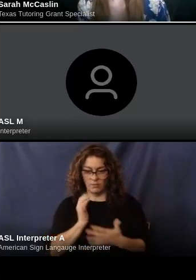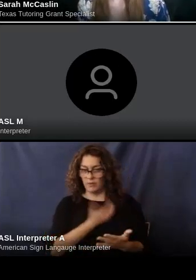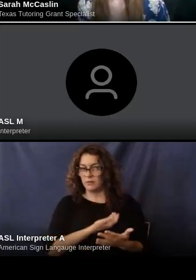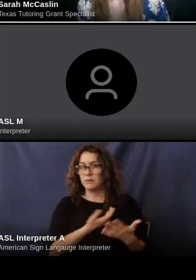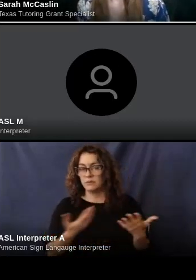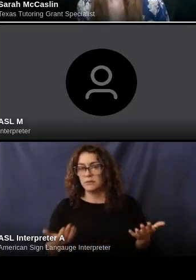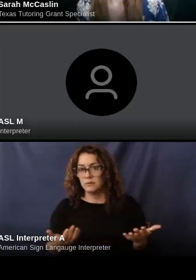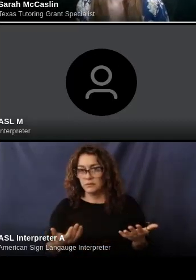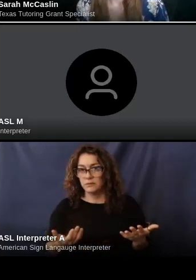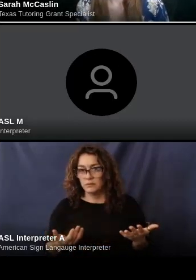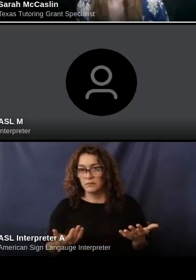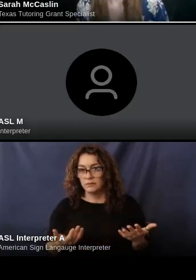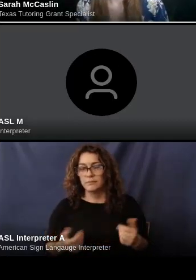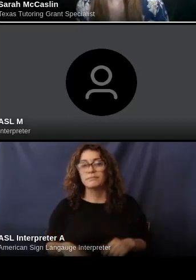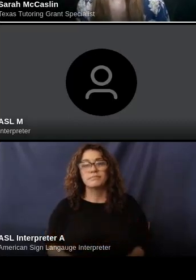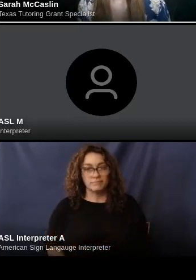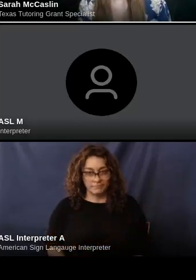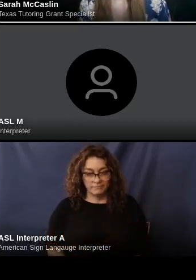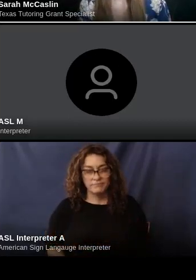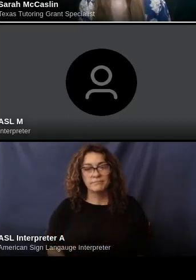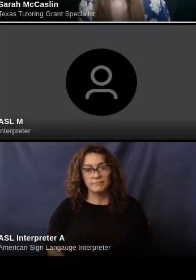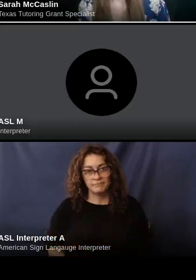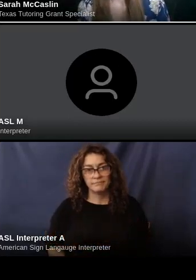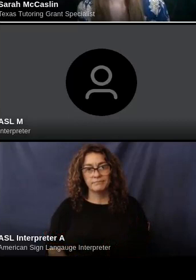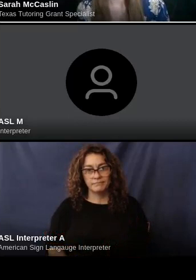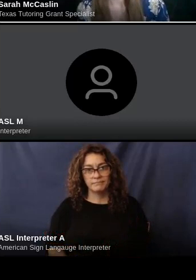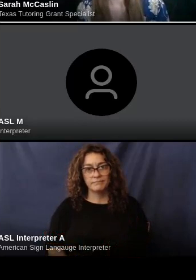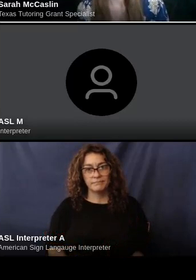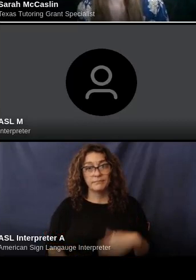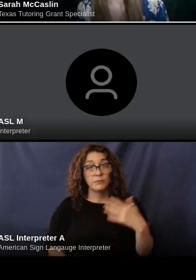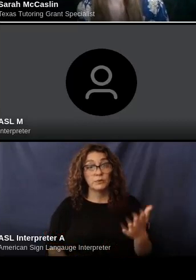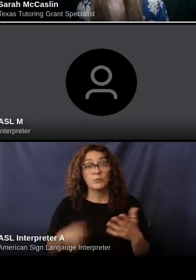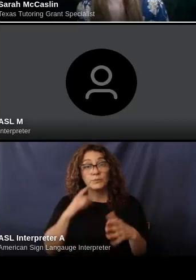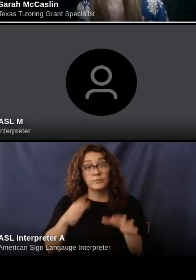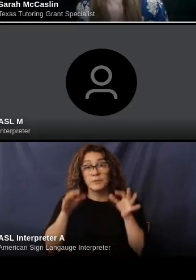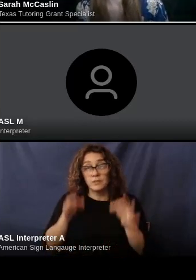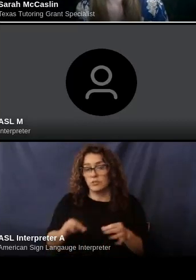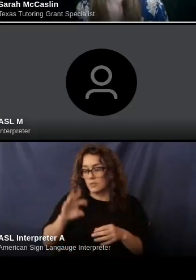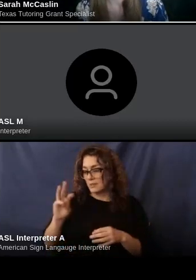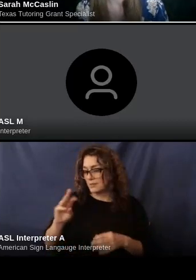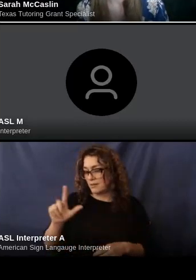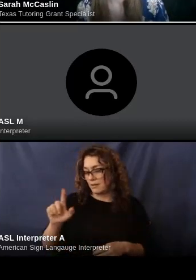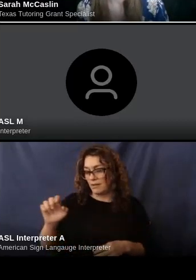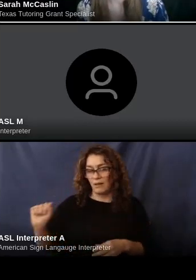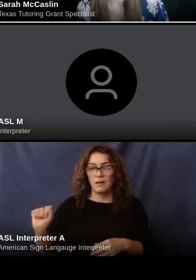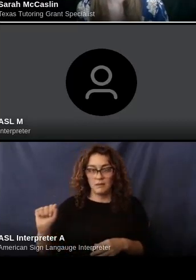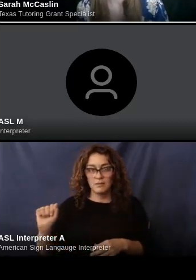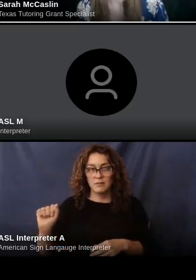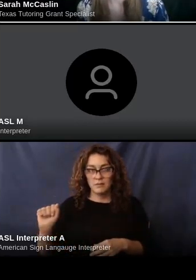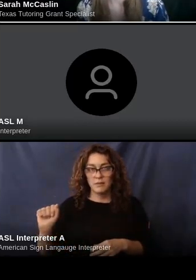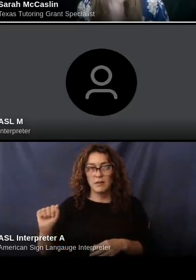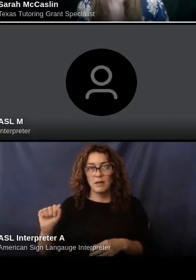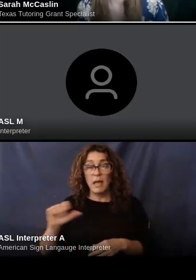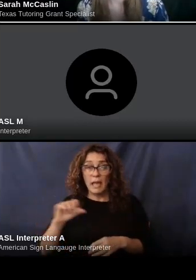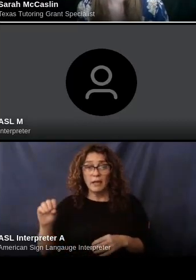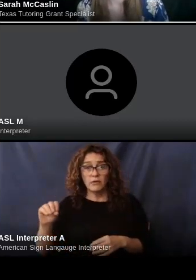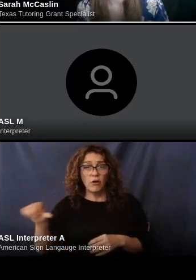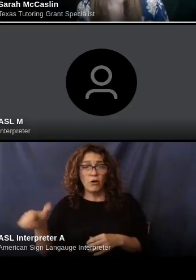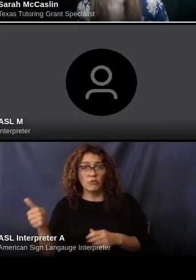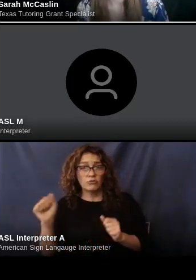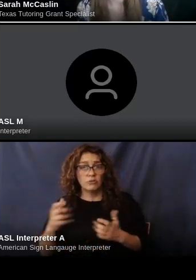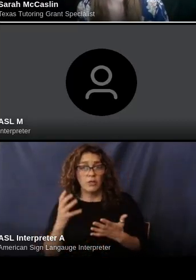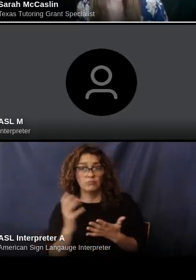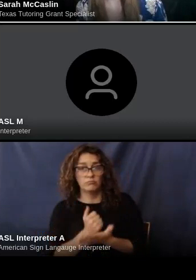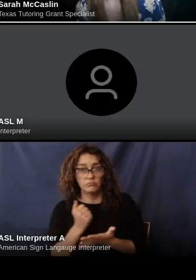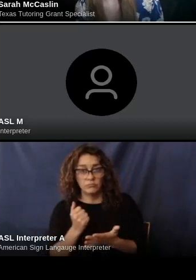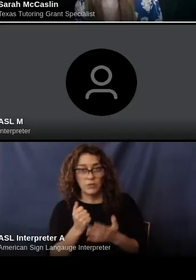make sure that Decision 6 LEAs, and really beyond Decision 6 LEAs, there are some general resources available